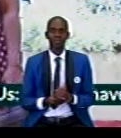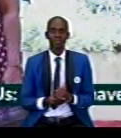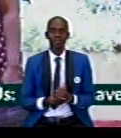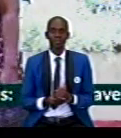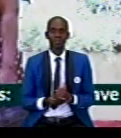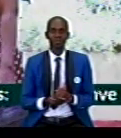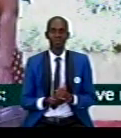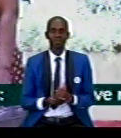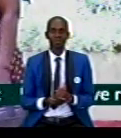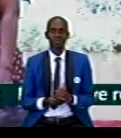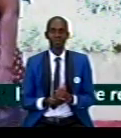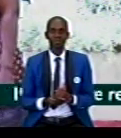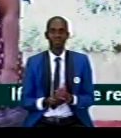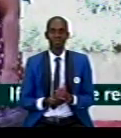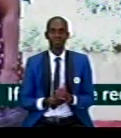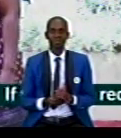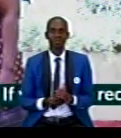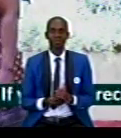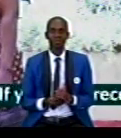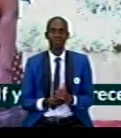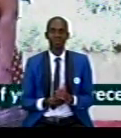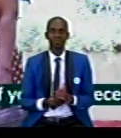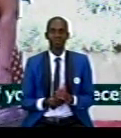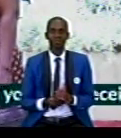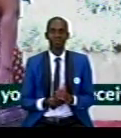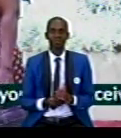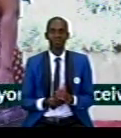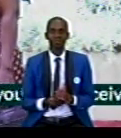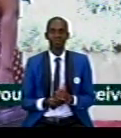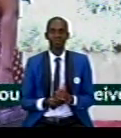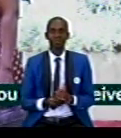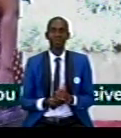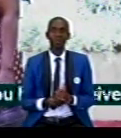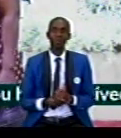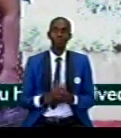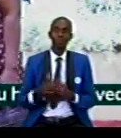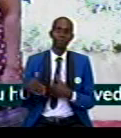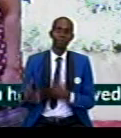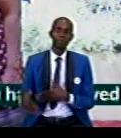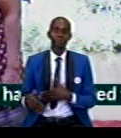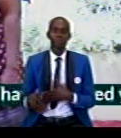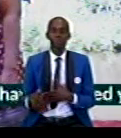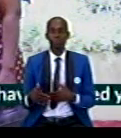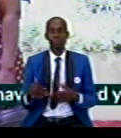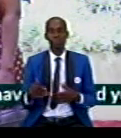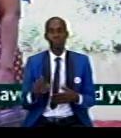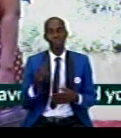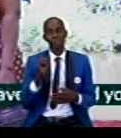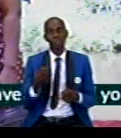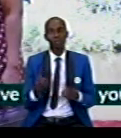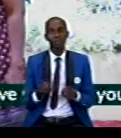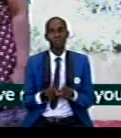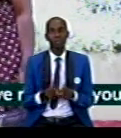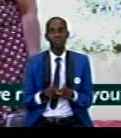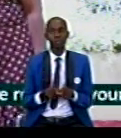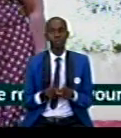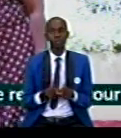This is Fanny Ikechukwu. God did something for her in this very program.